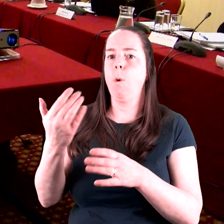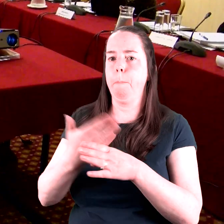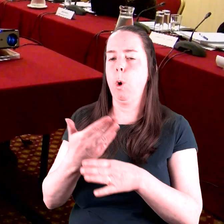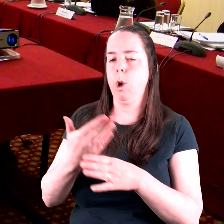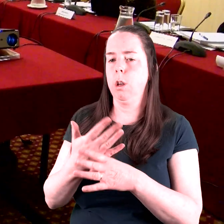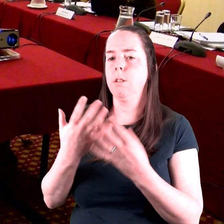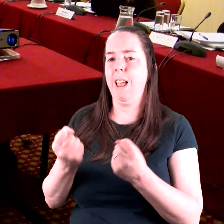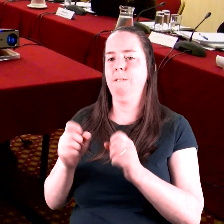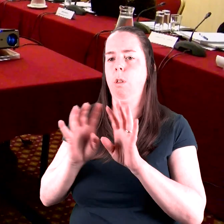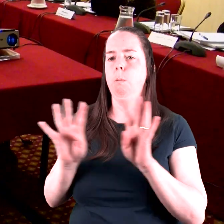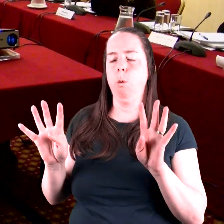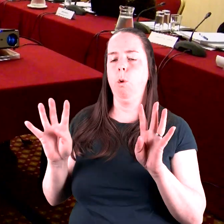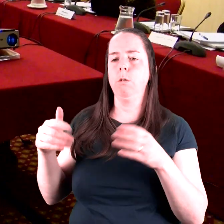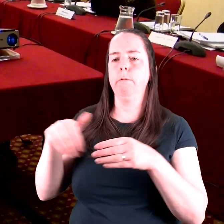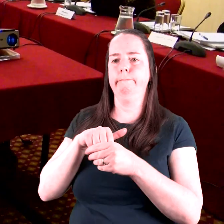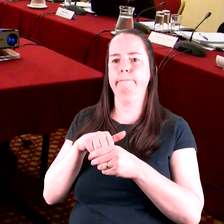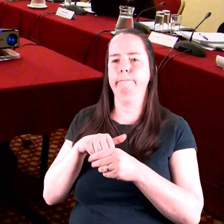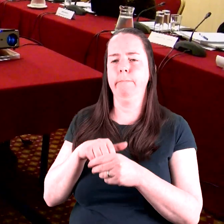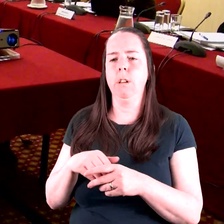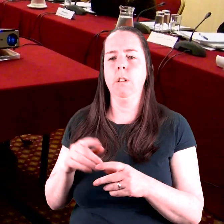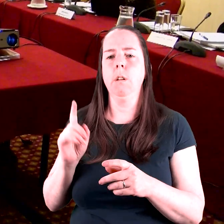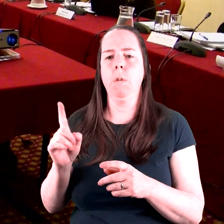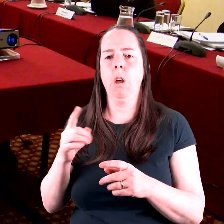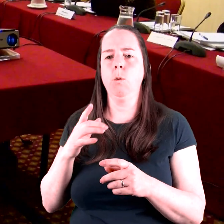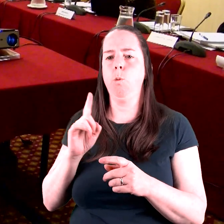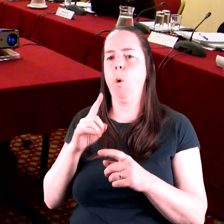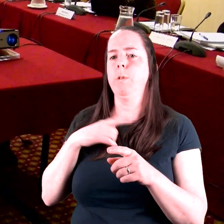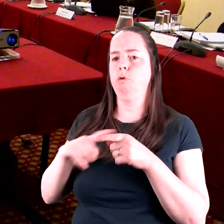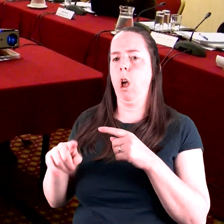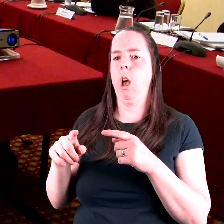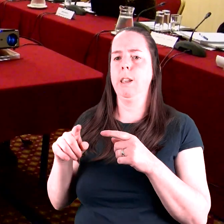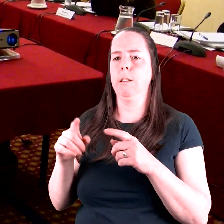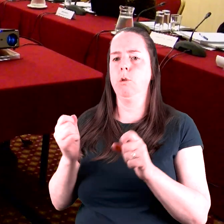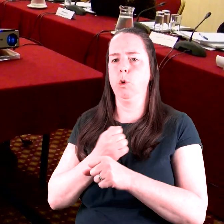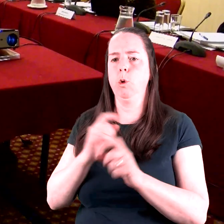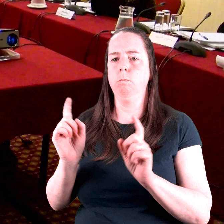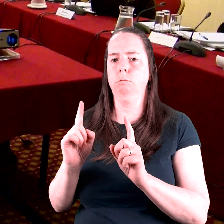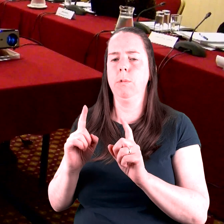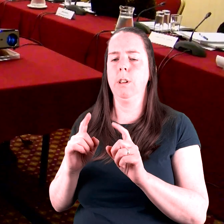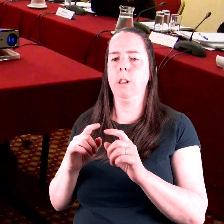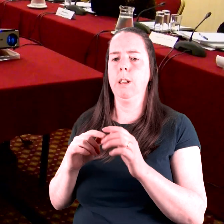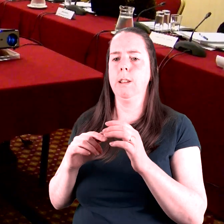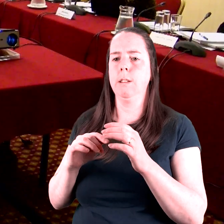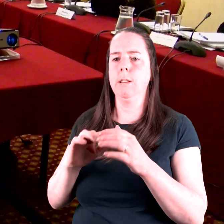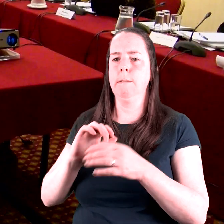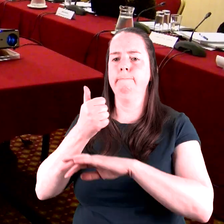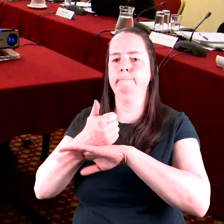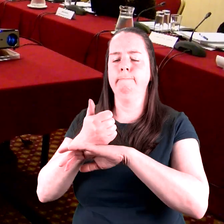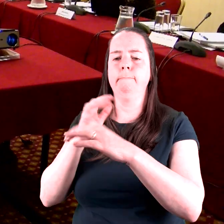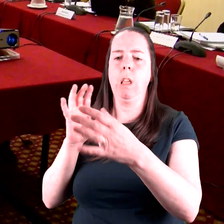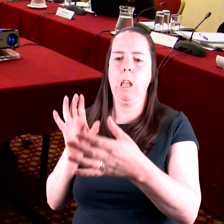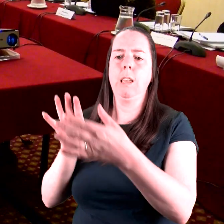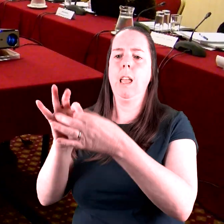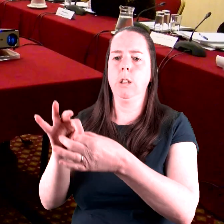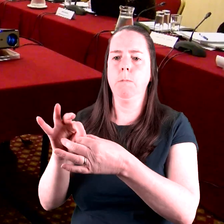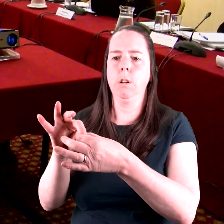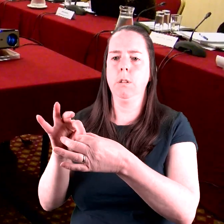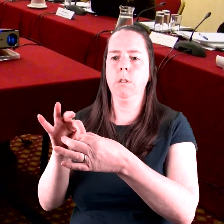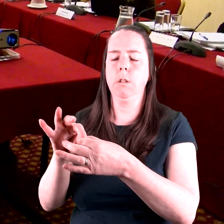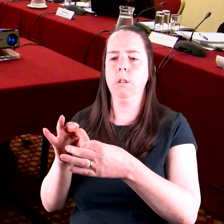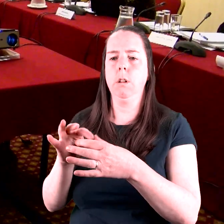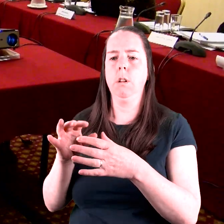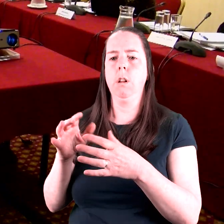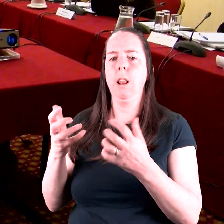there are quite a few employers on that board, but what we're also trying to do is build the engagement and the